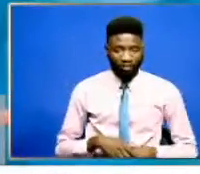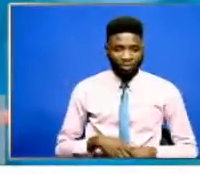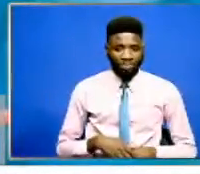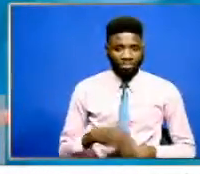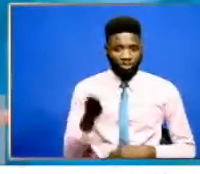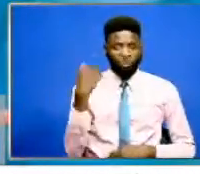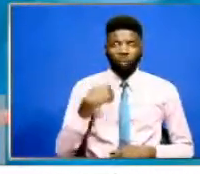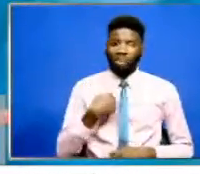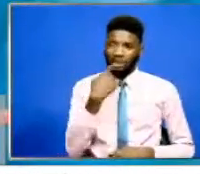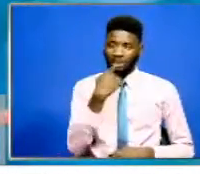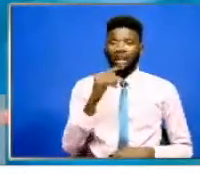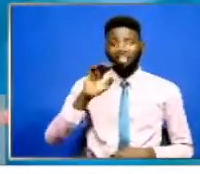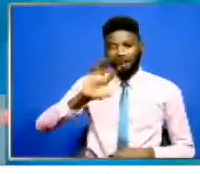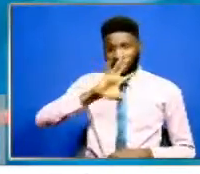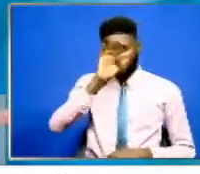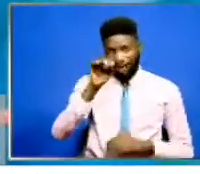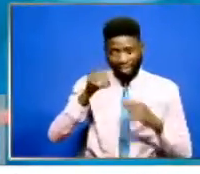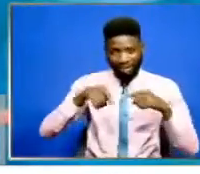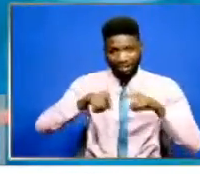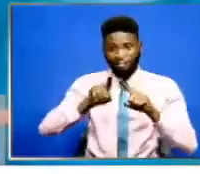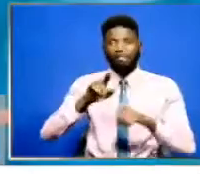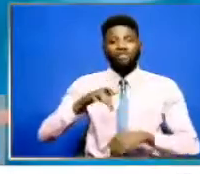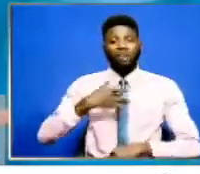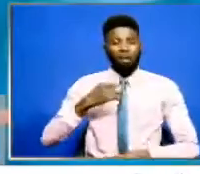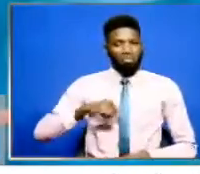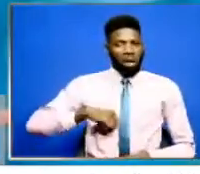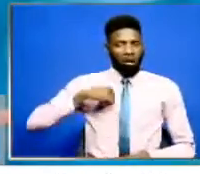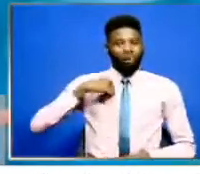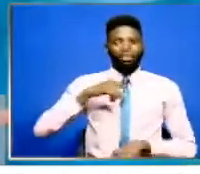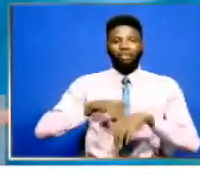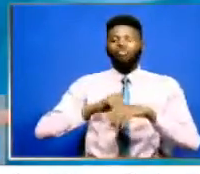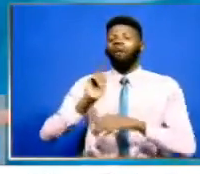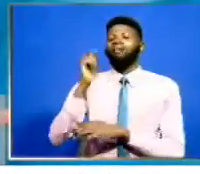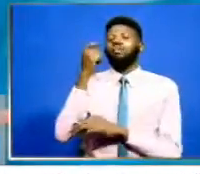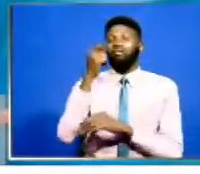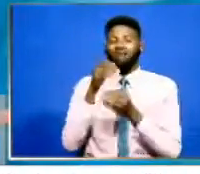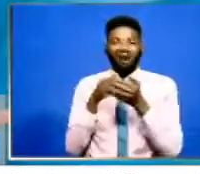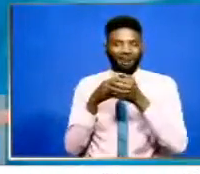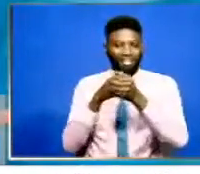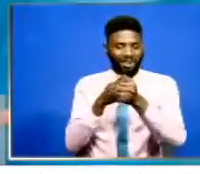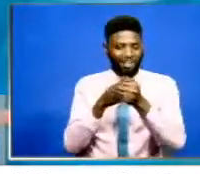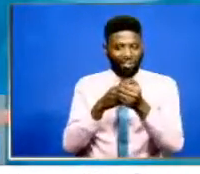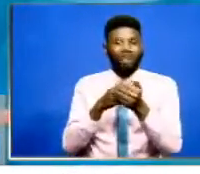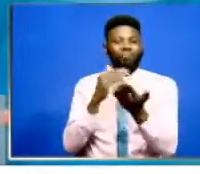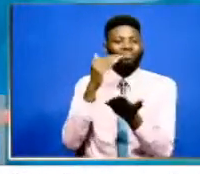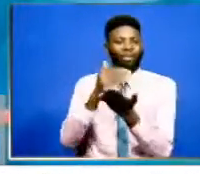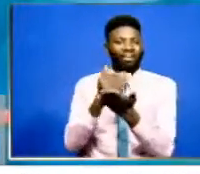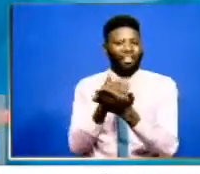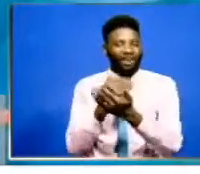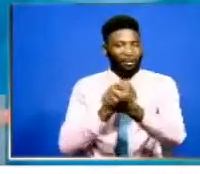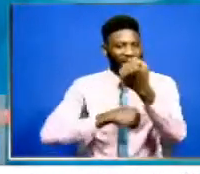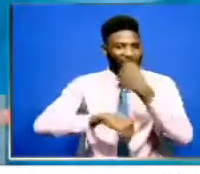pride for Africa, yes. to see Kenya being leading this initiative.